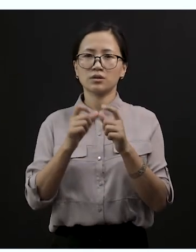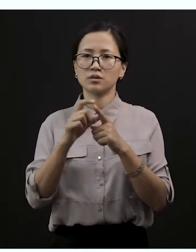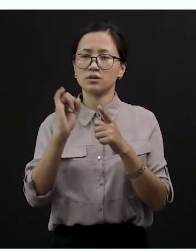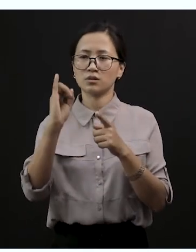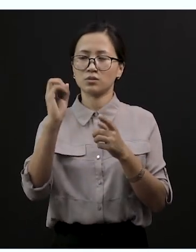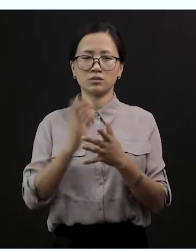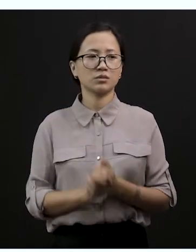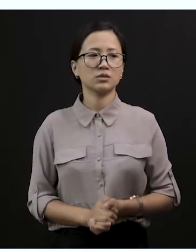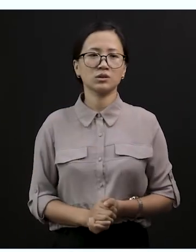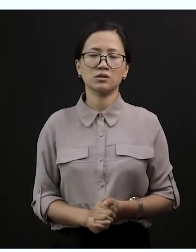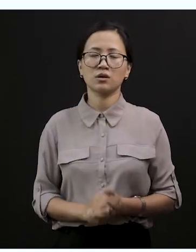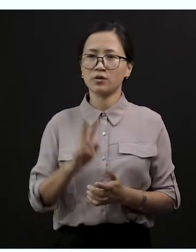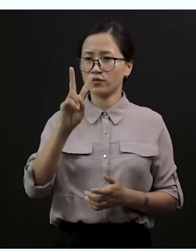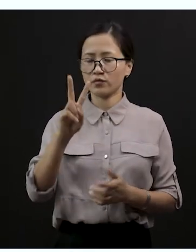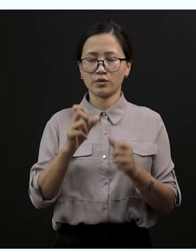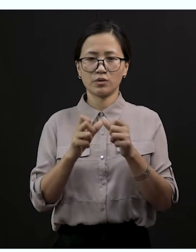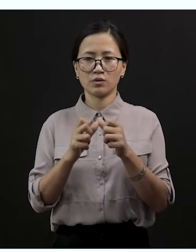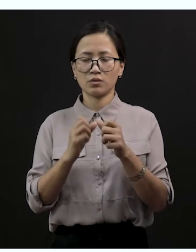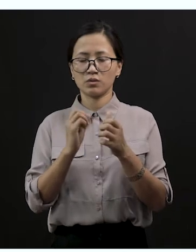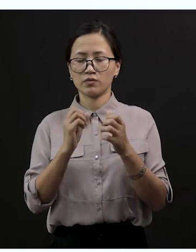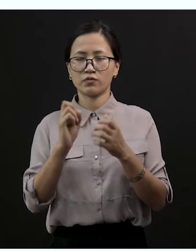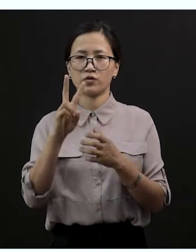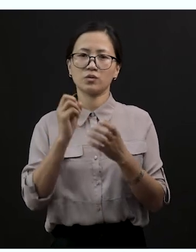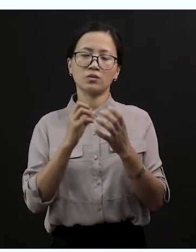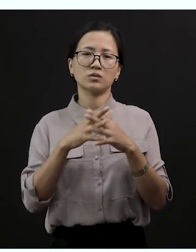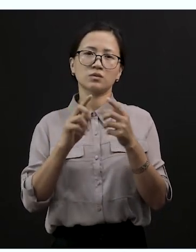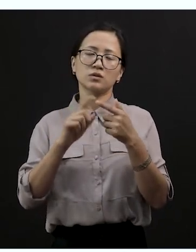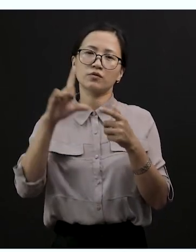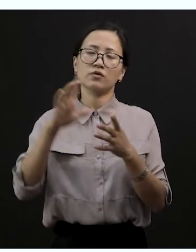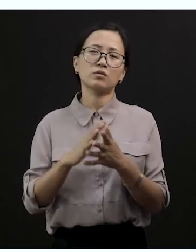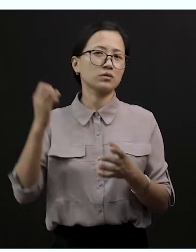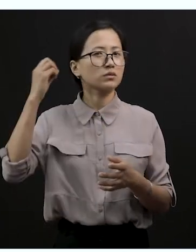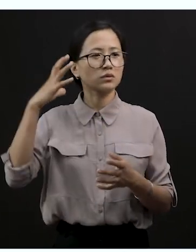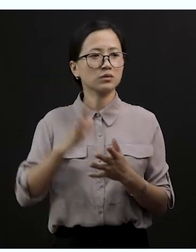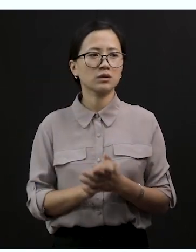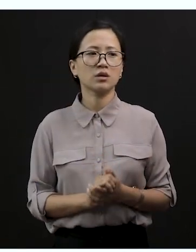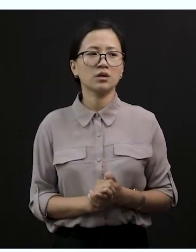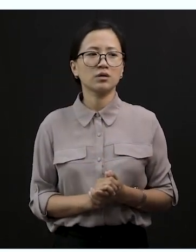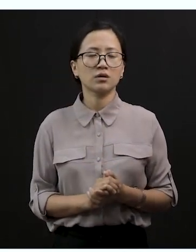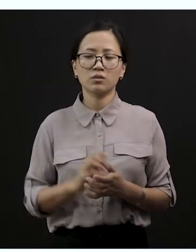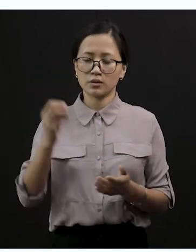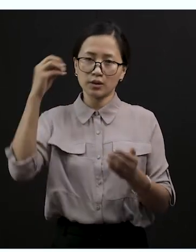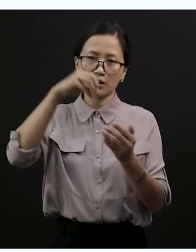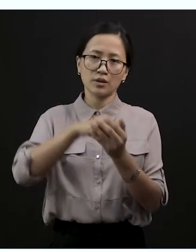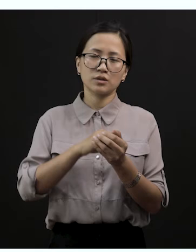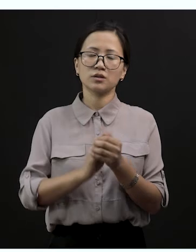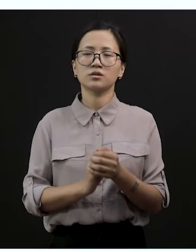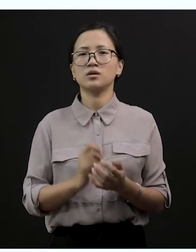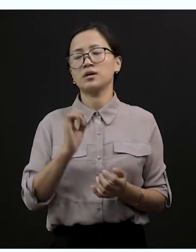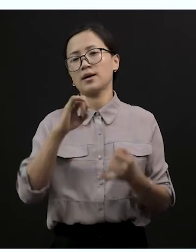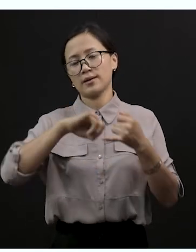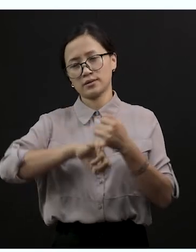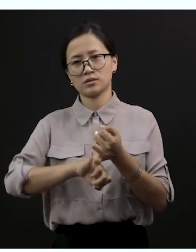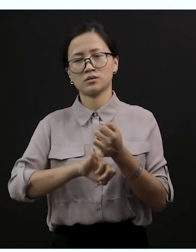if since there are two vowels together, I will only add S here in order to make it